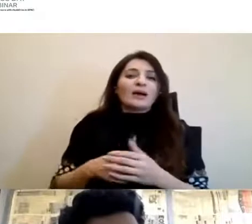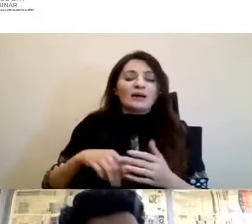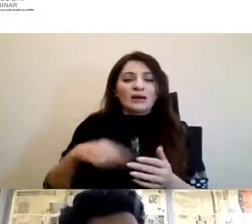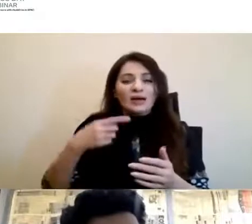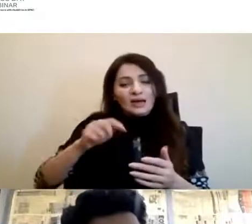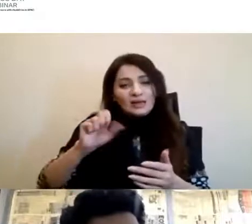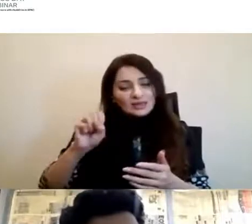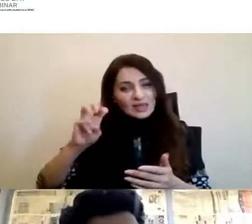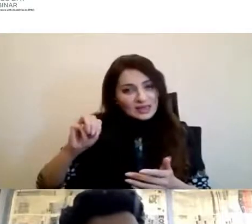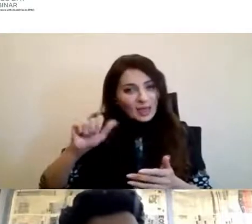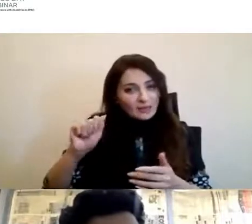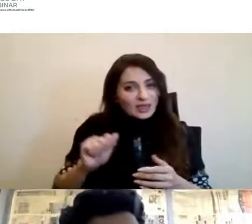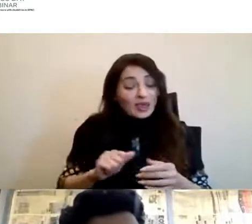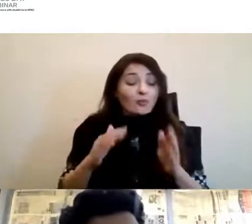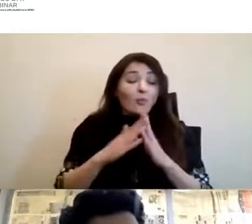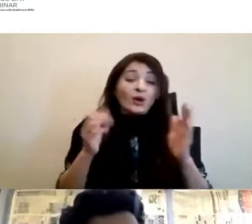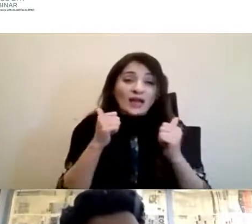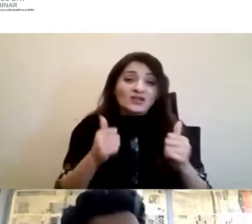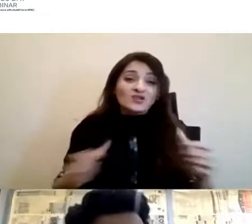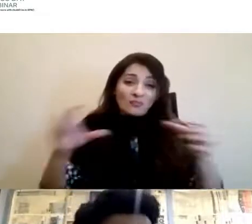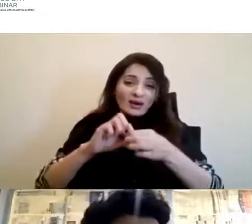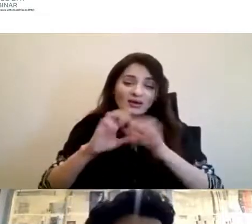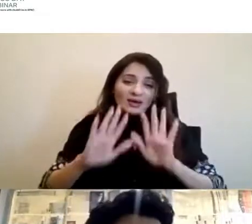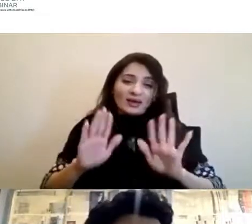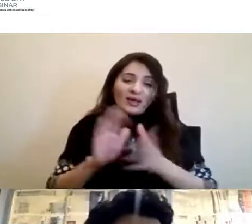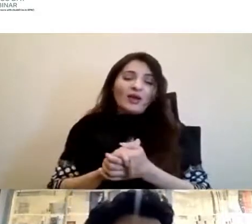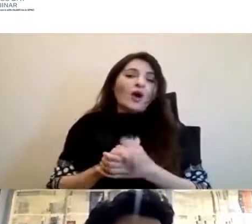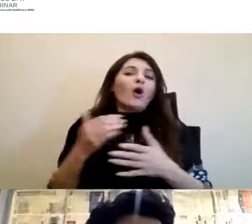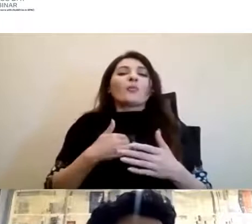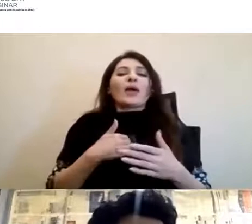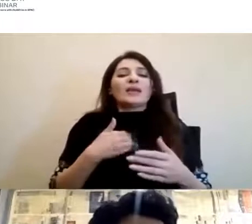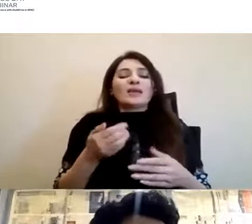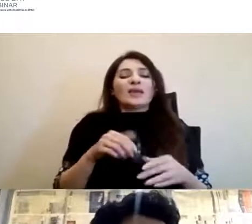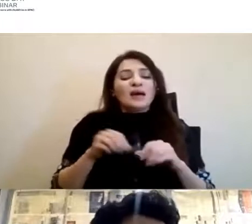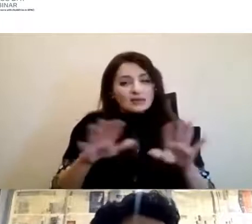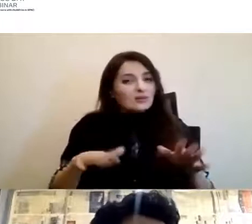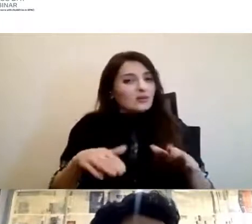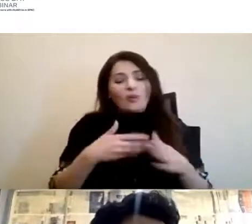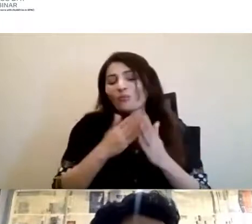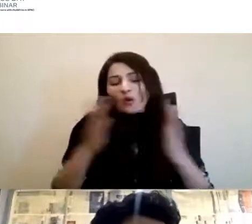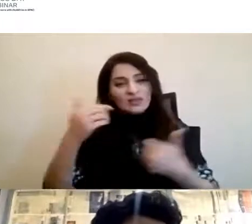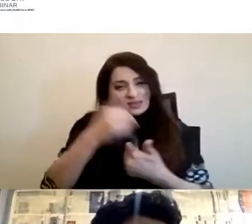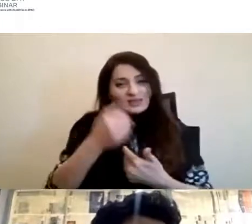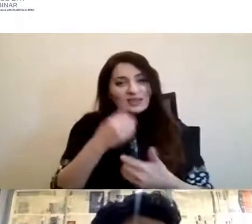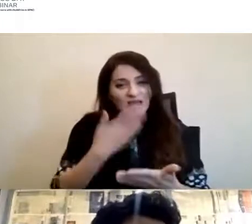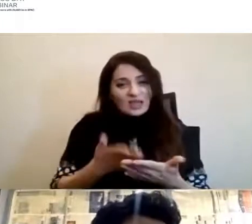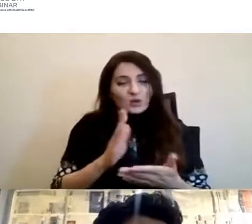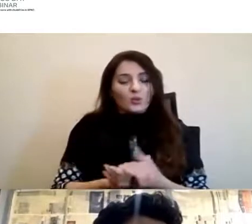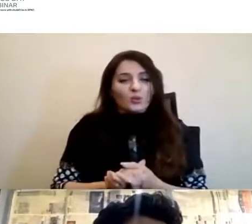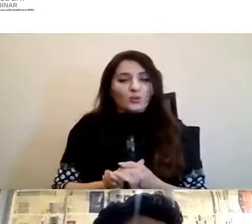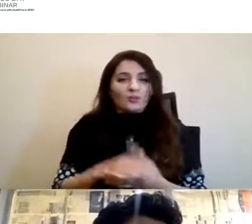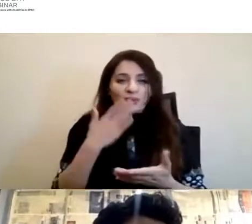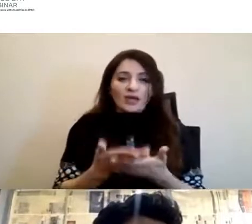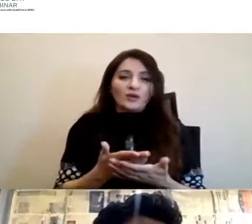and thank the panel. And I really have learned a lot from listening to so many perspectives. So thank you. Thank you so